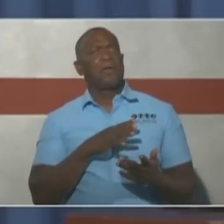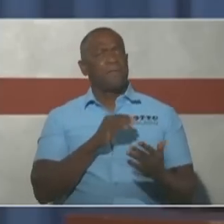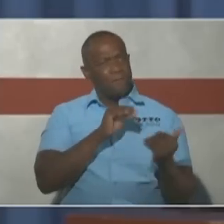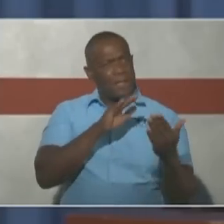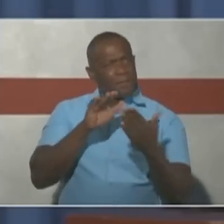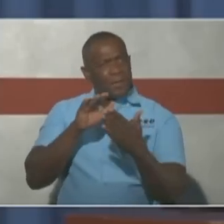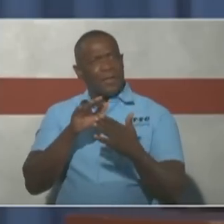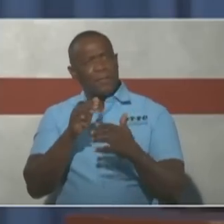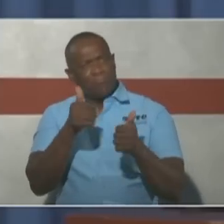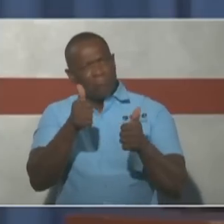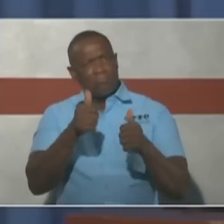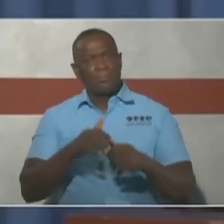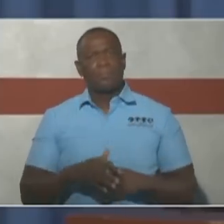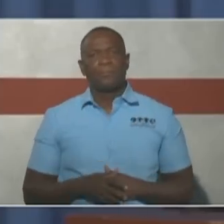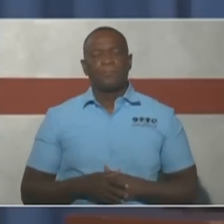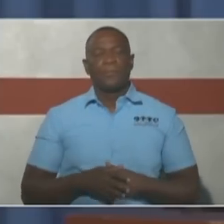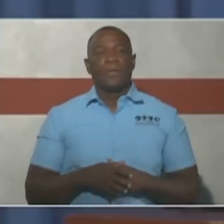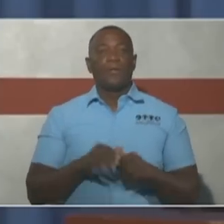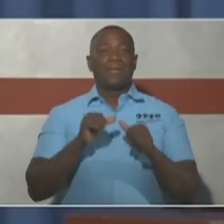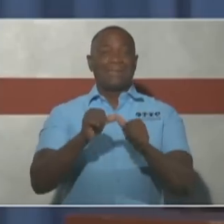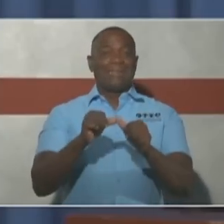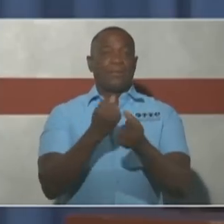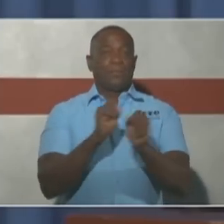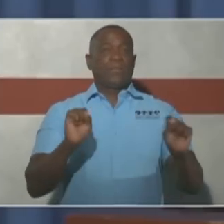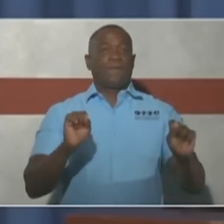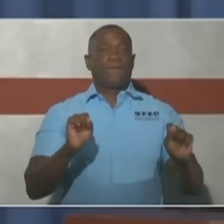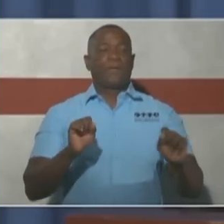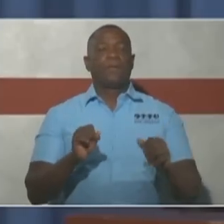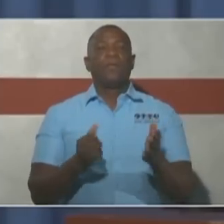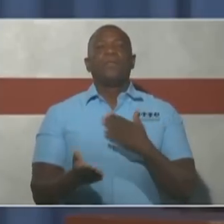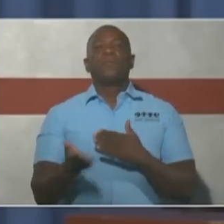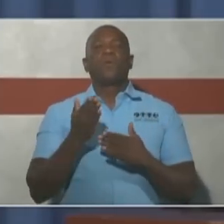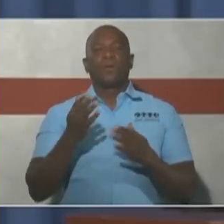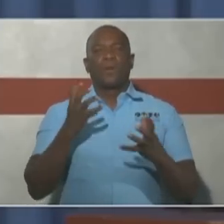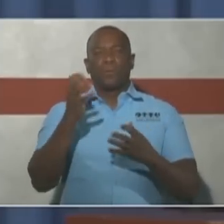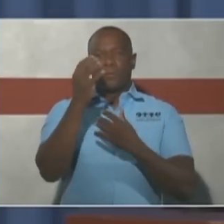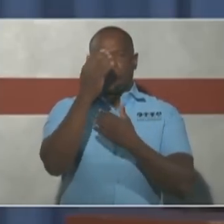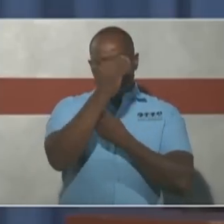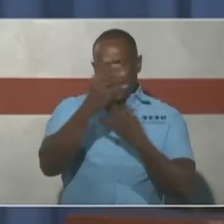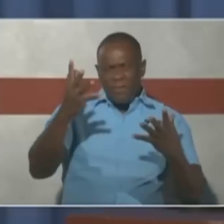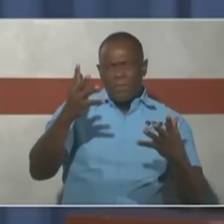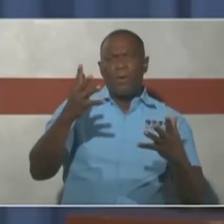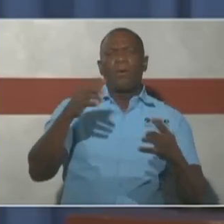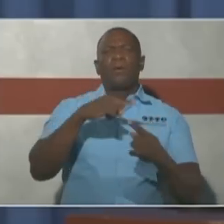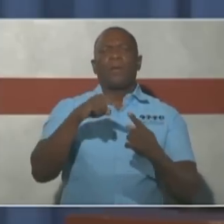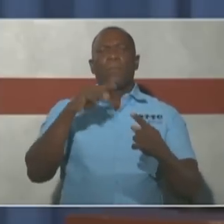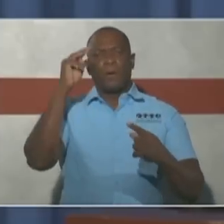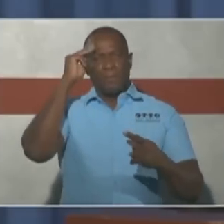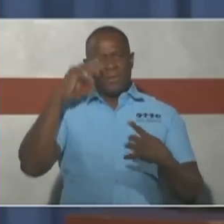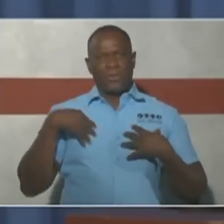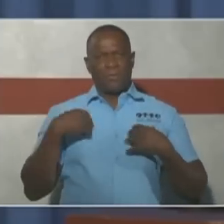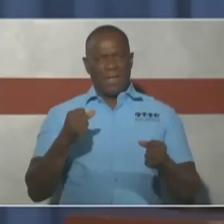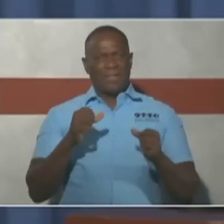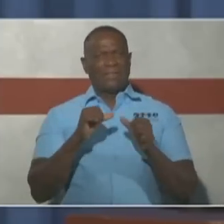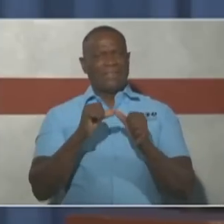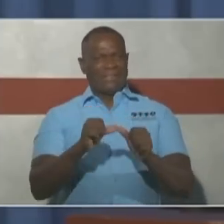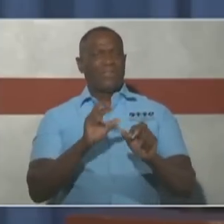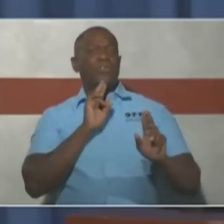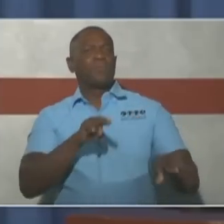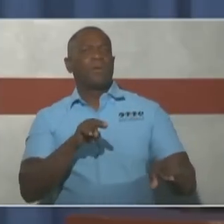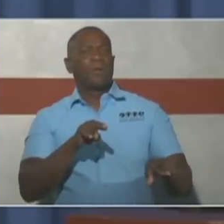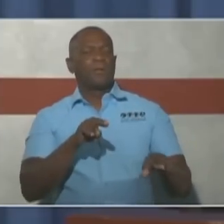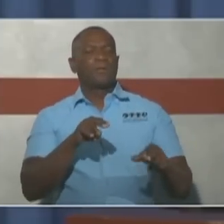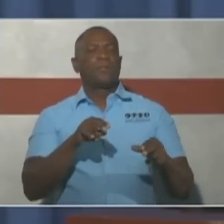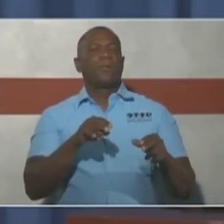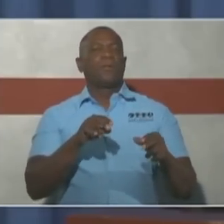2023 is treating each and every one of you kindly so far, and we continue to all be safe. This morning, I would like to